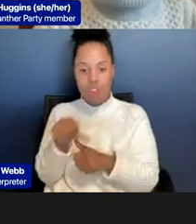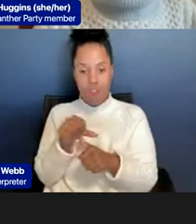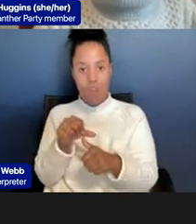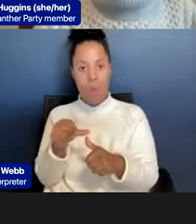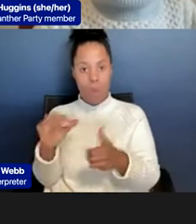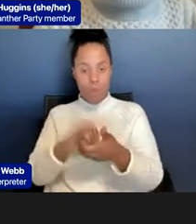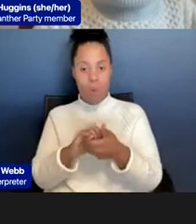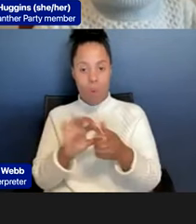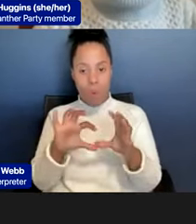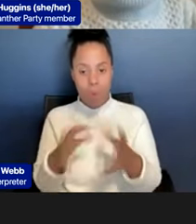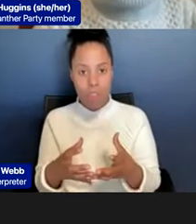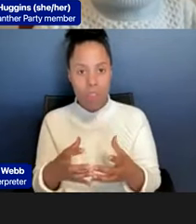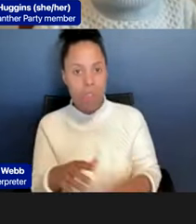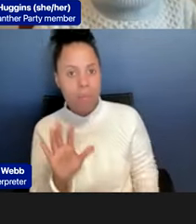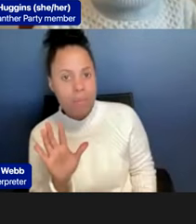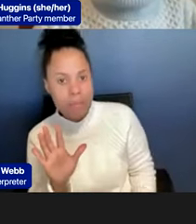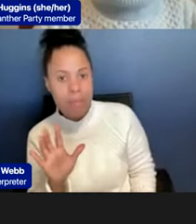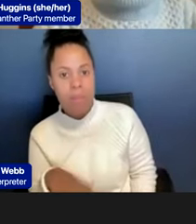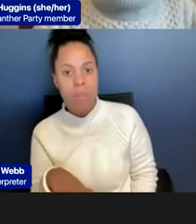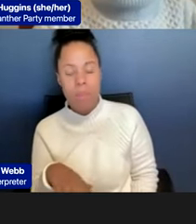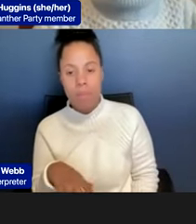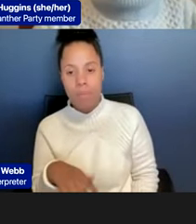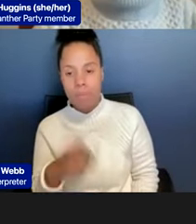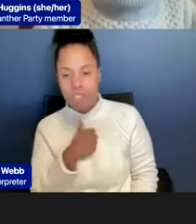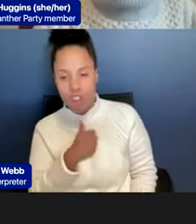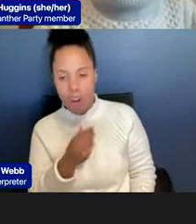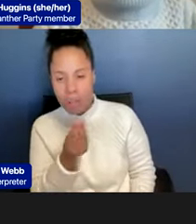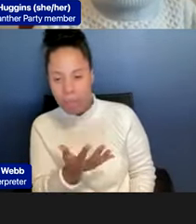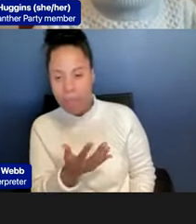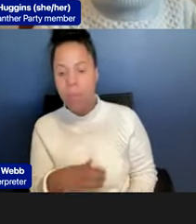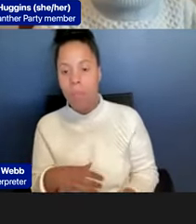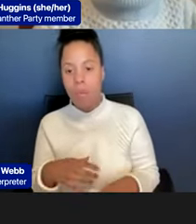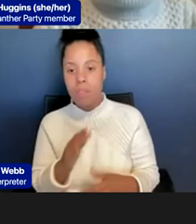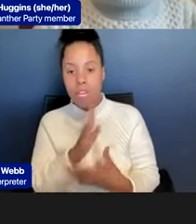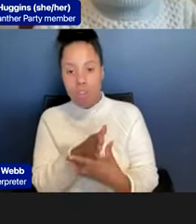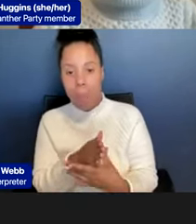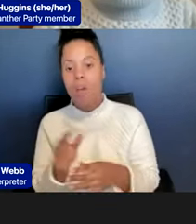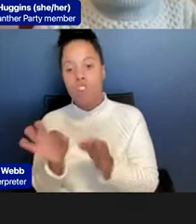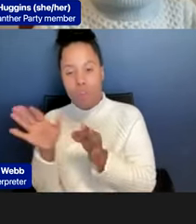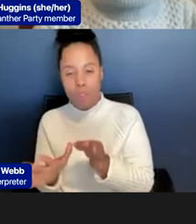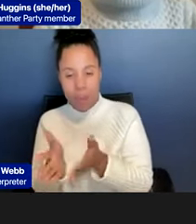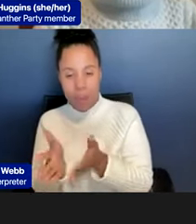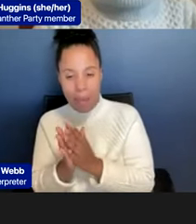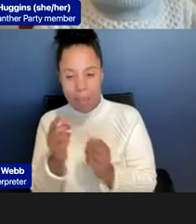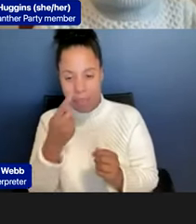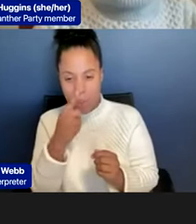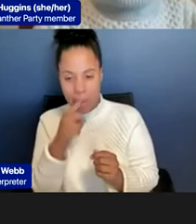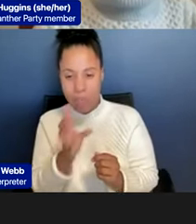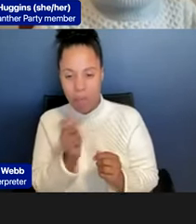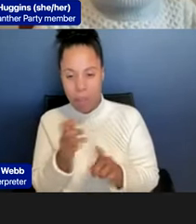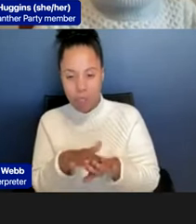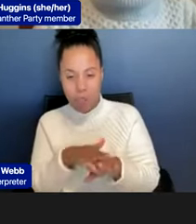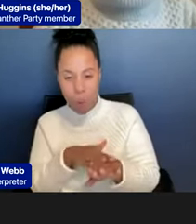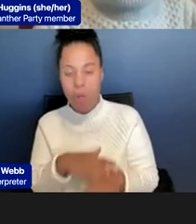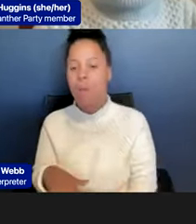Lee. I'm sorry, James. The interpreters are asking if you could speak slower, please. Okay. Sorry about